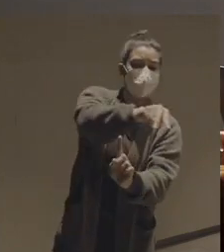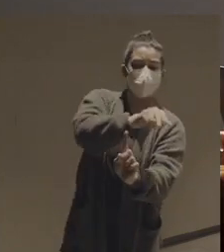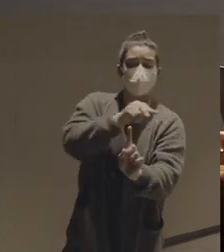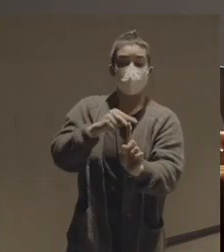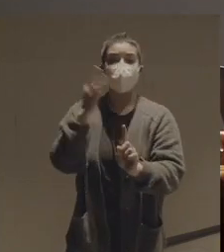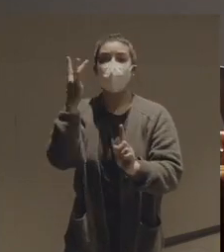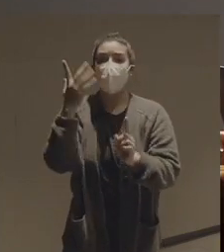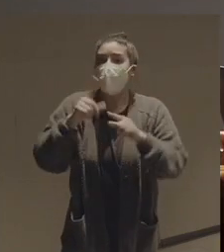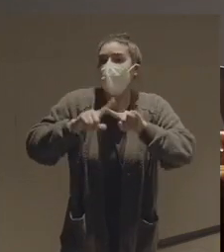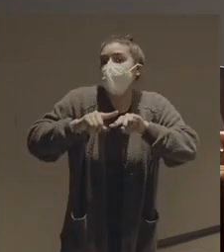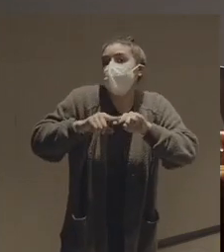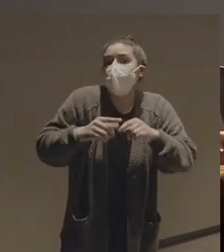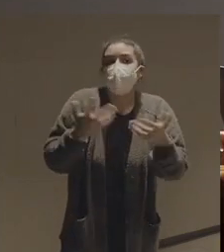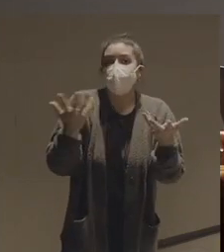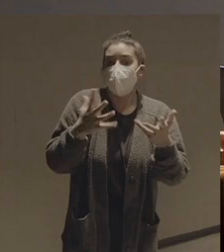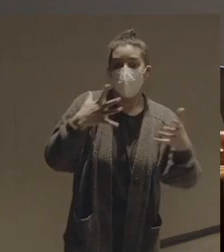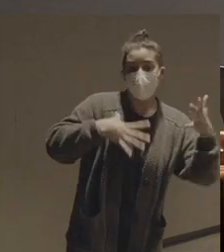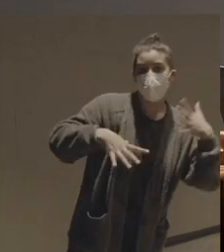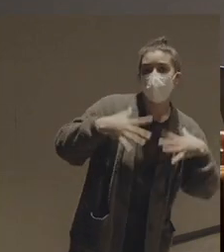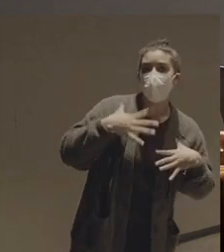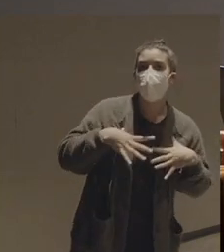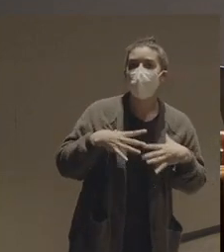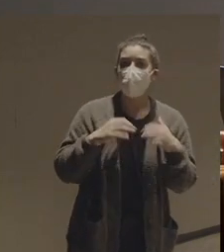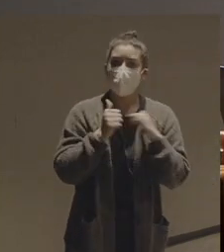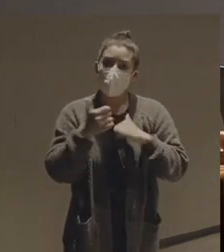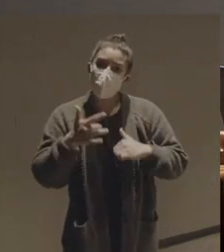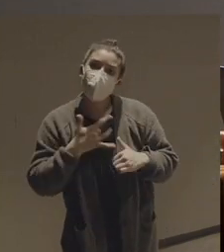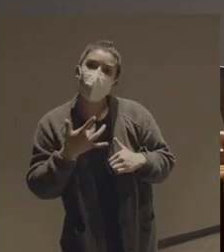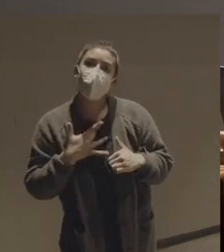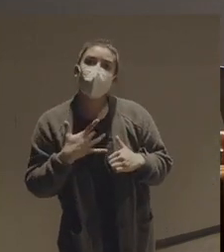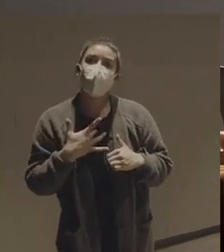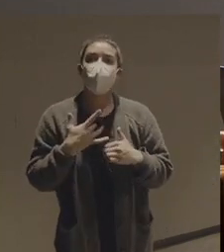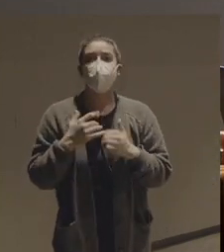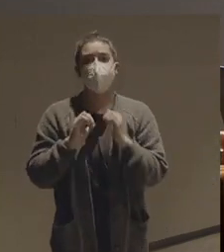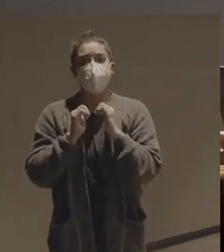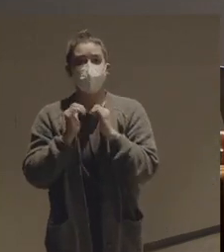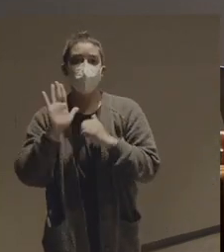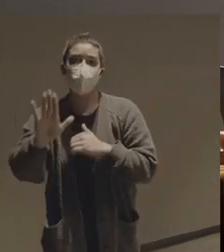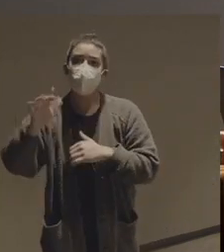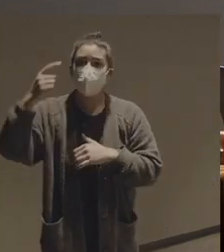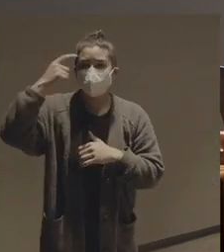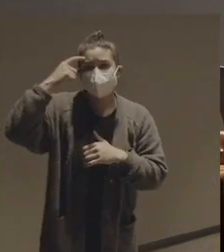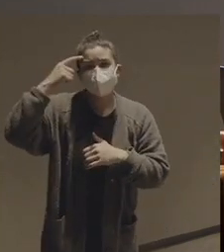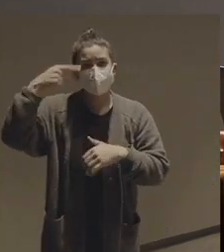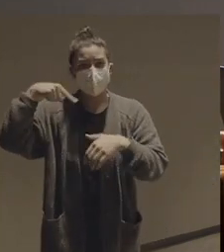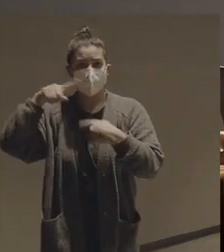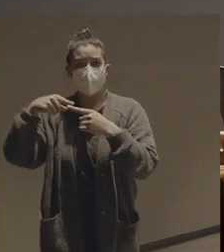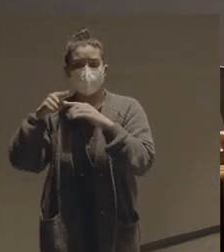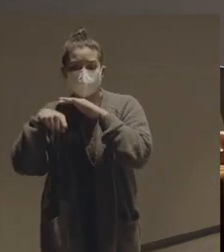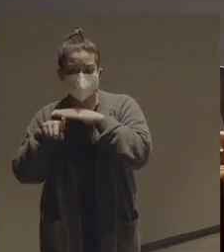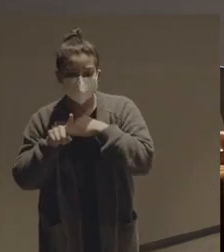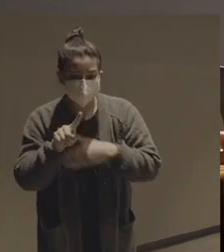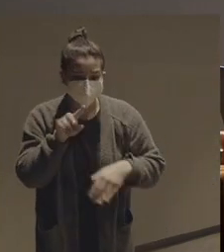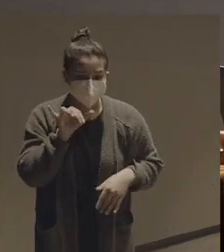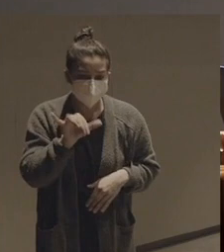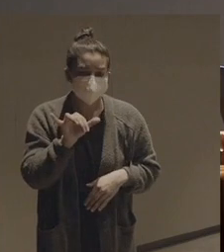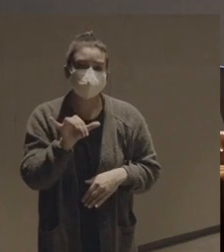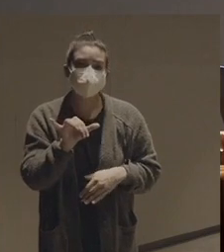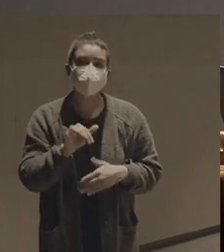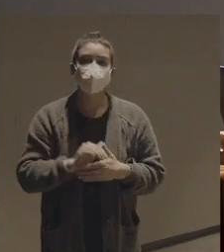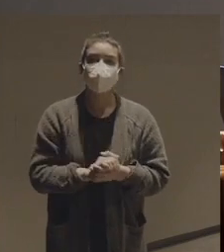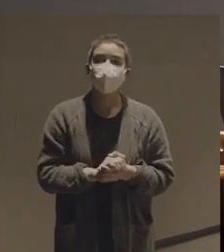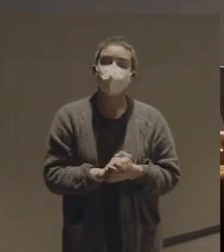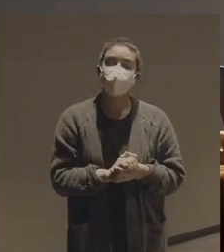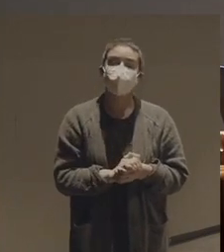out. All impact the view / experience. And this is one of the core things that light and space artists chose